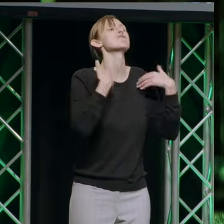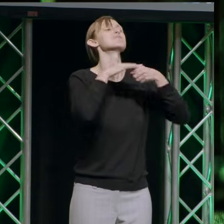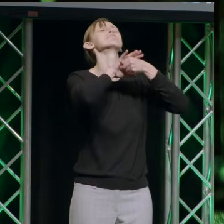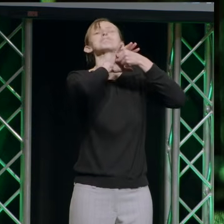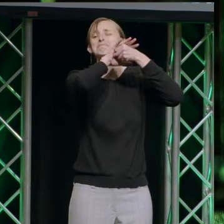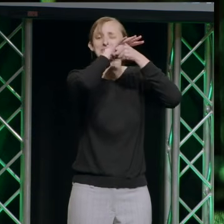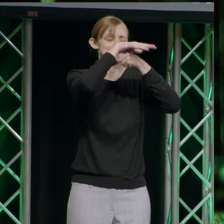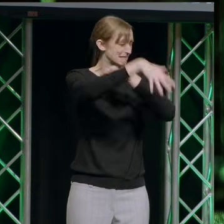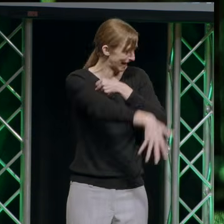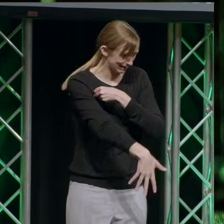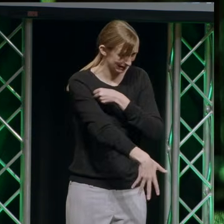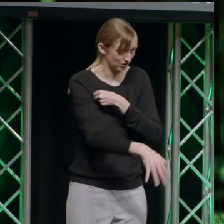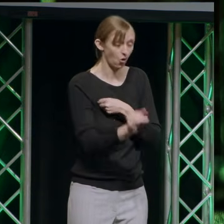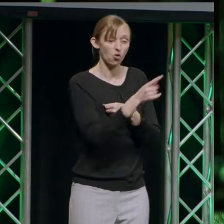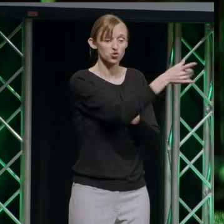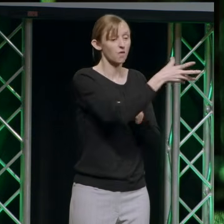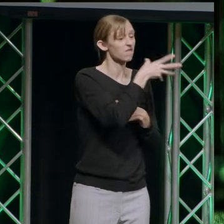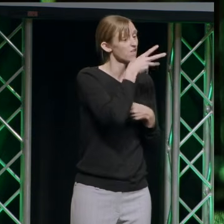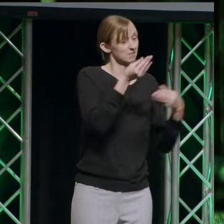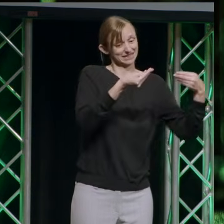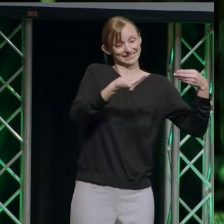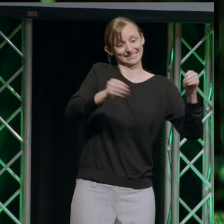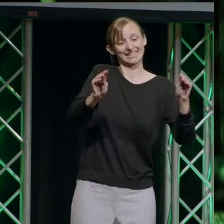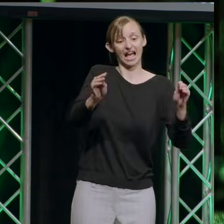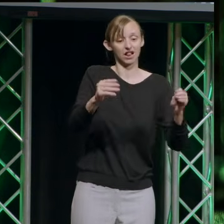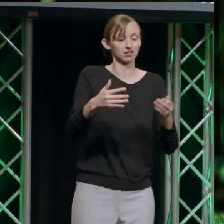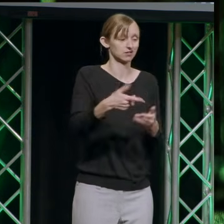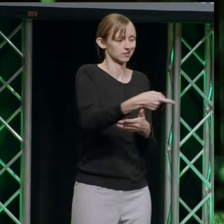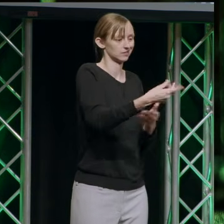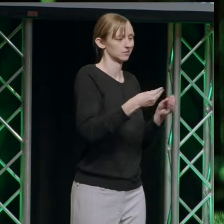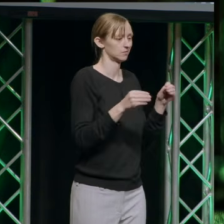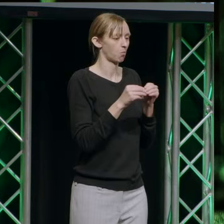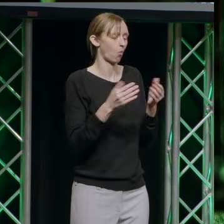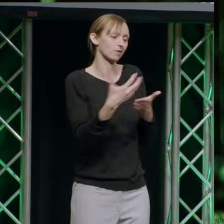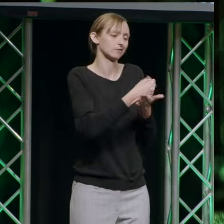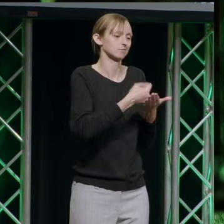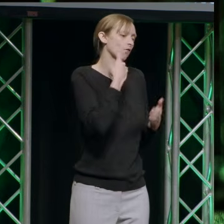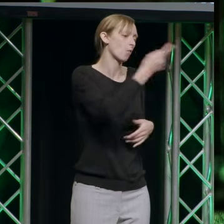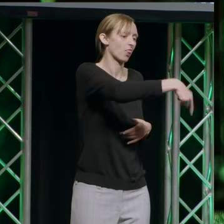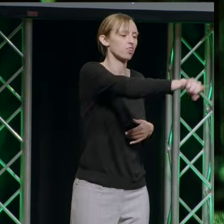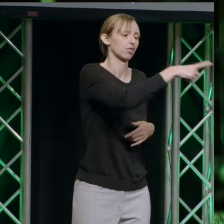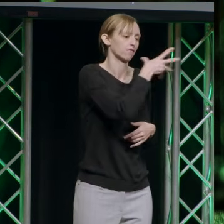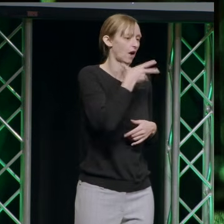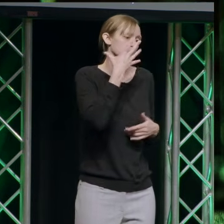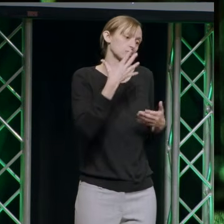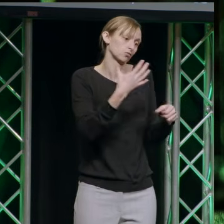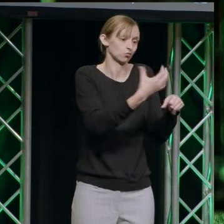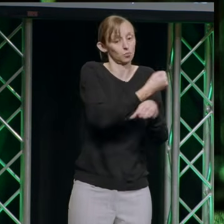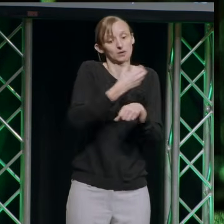additional income for the farmers that we're working with, so it's a little bit of a win-win. Yeah, thank you.